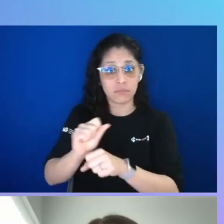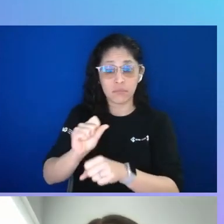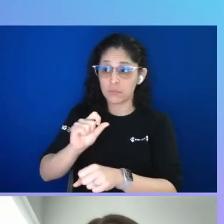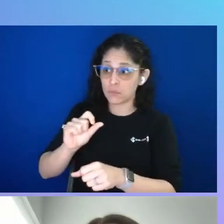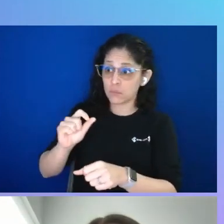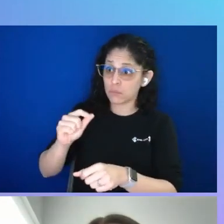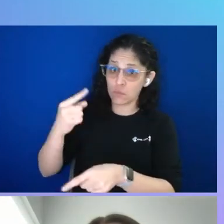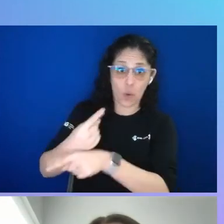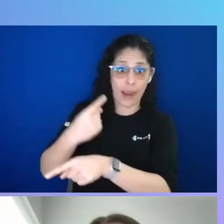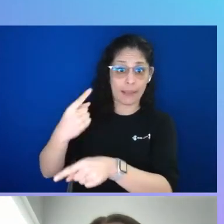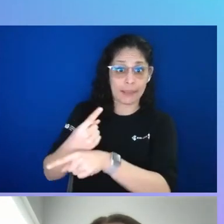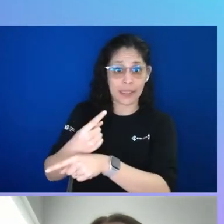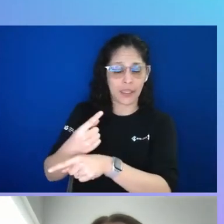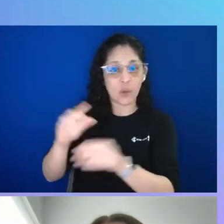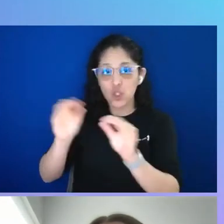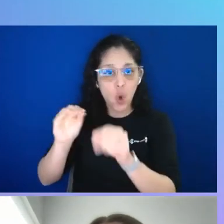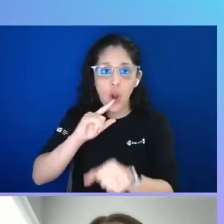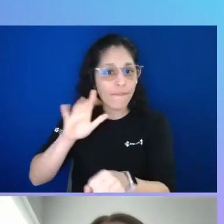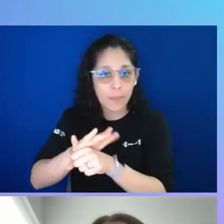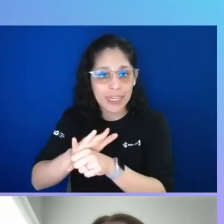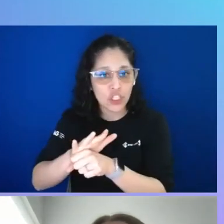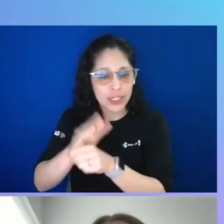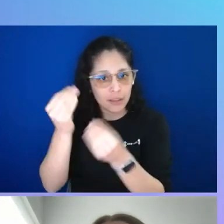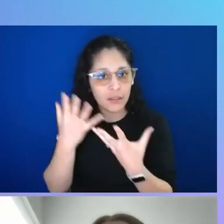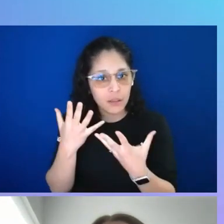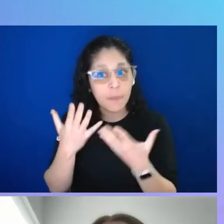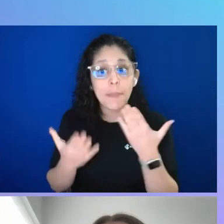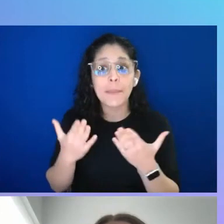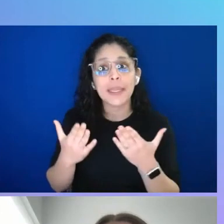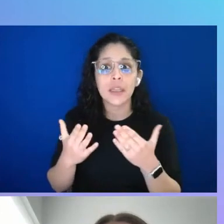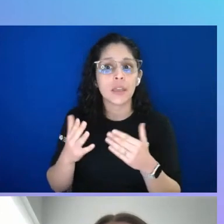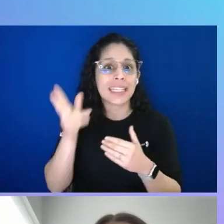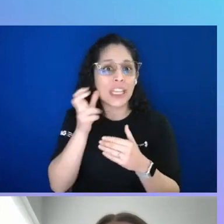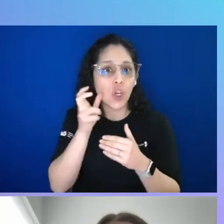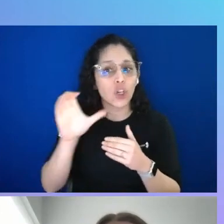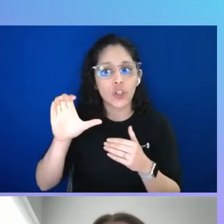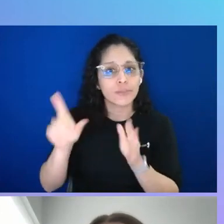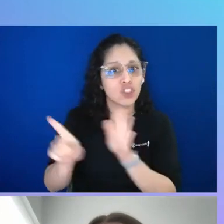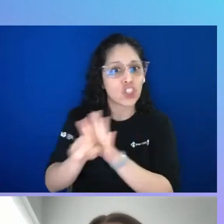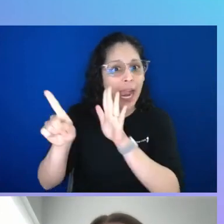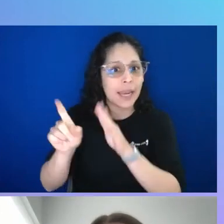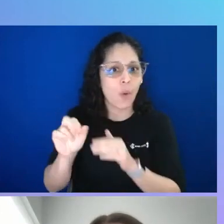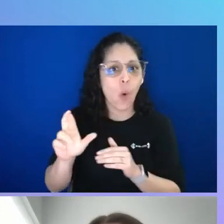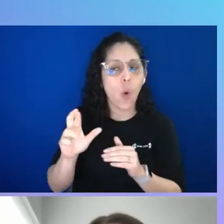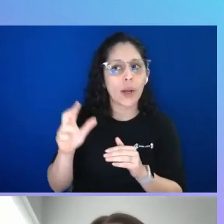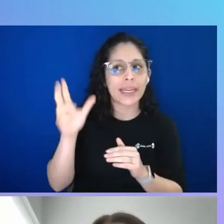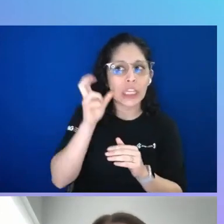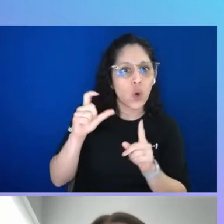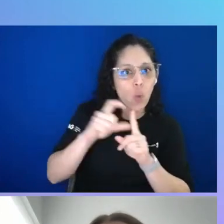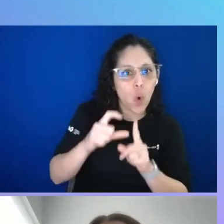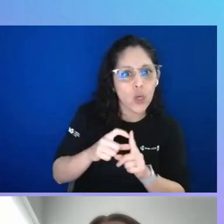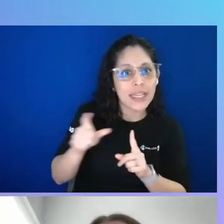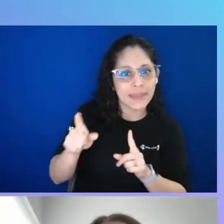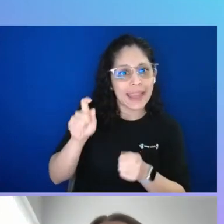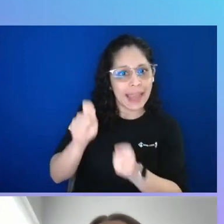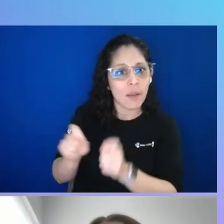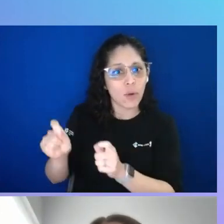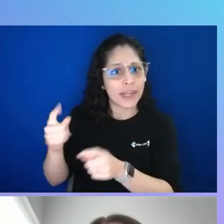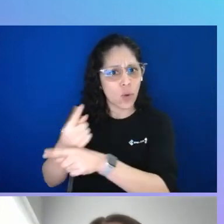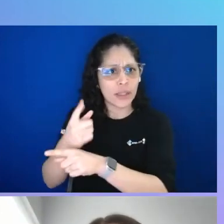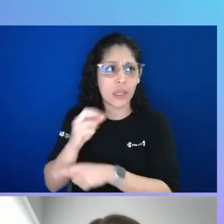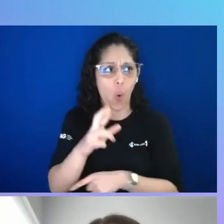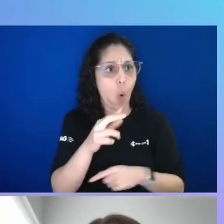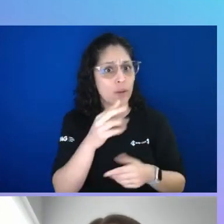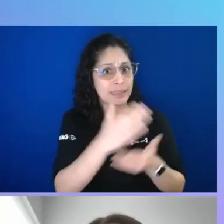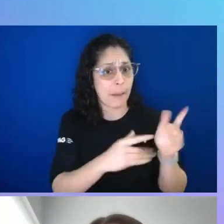that was feedback that we got for them. Like they would have liked to hear a chime or hear some words that they calibrated correctly or not, and to redo it. And